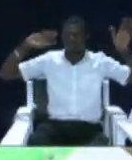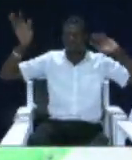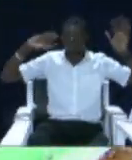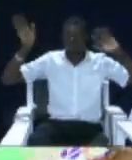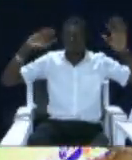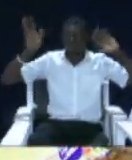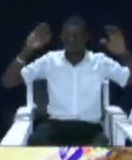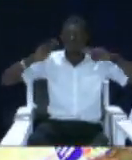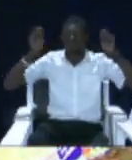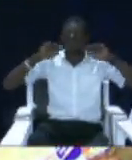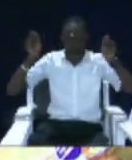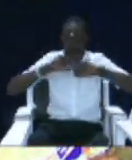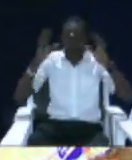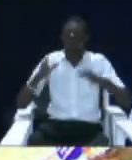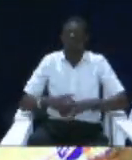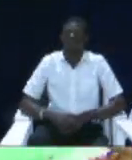Lord.